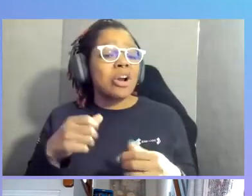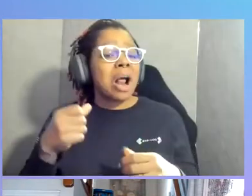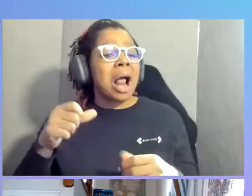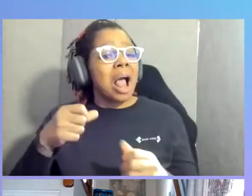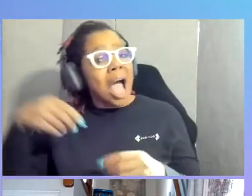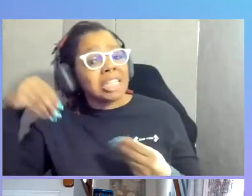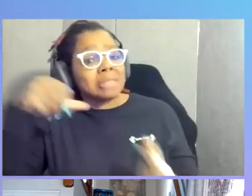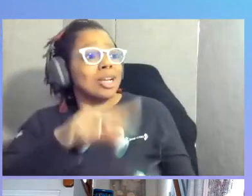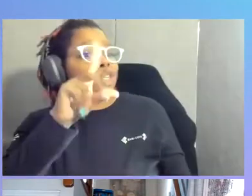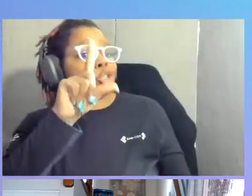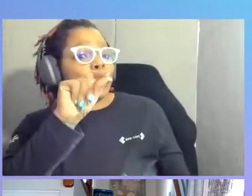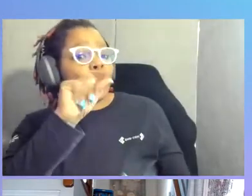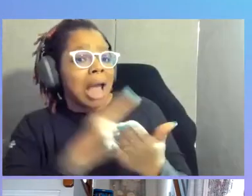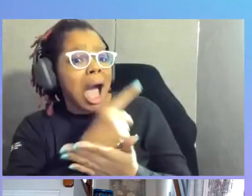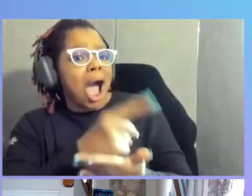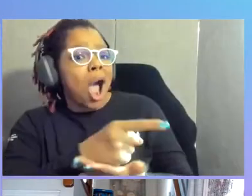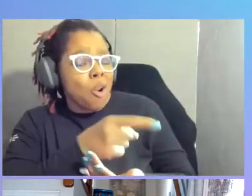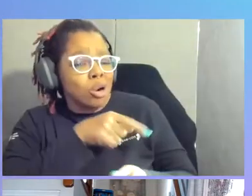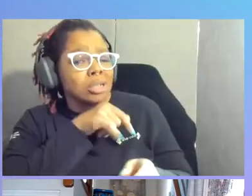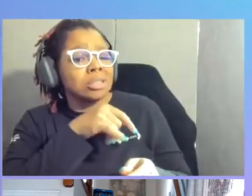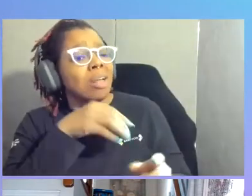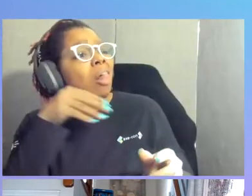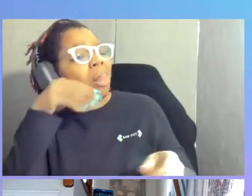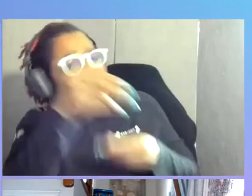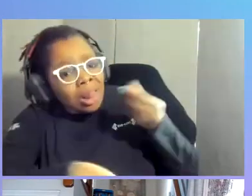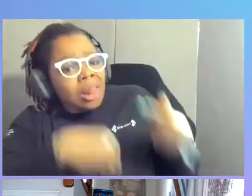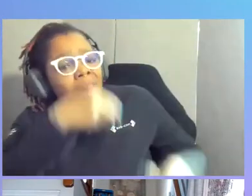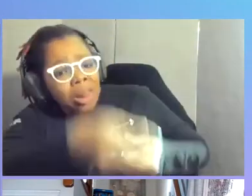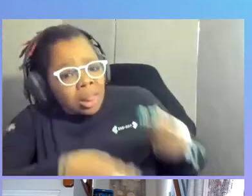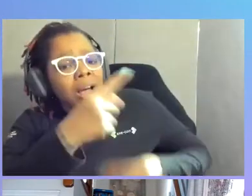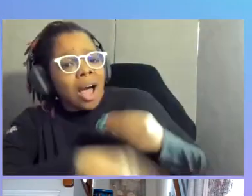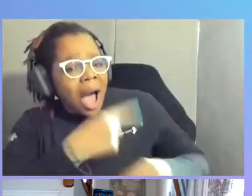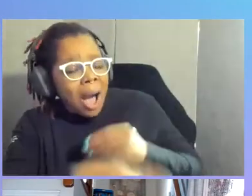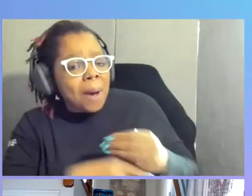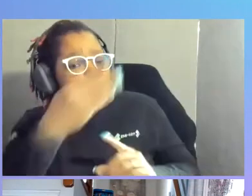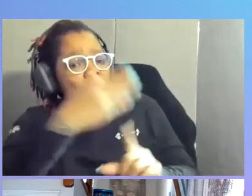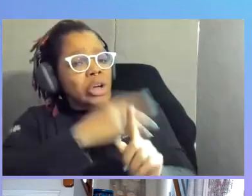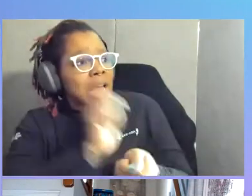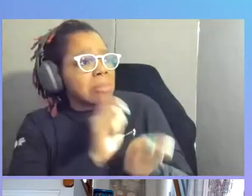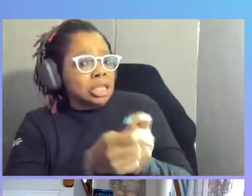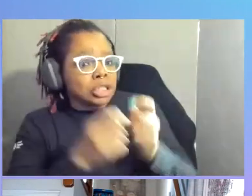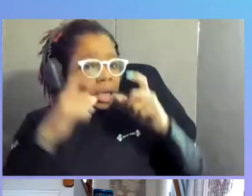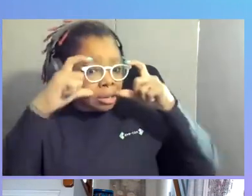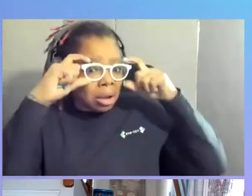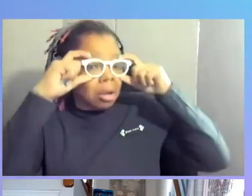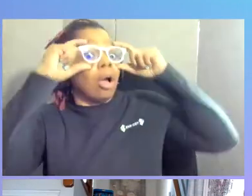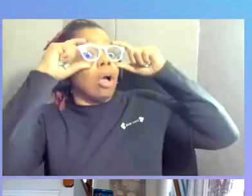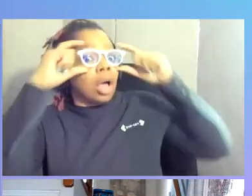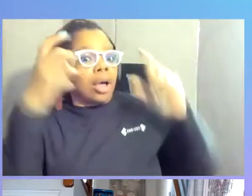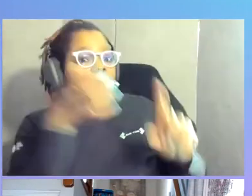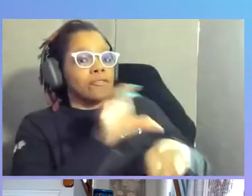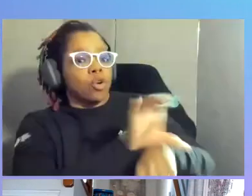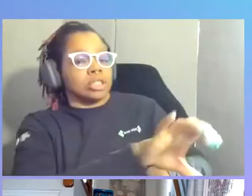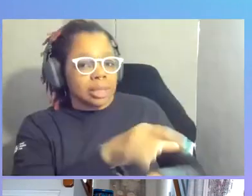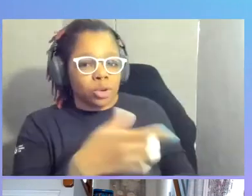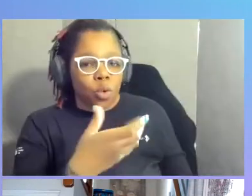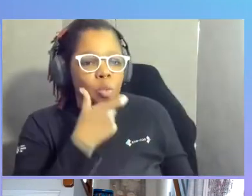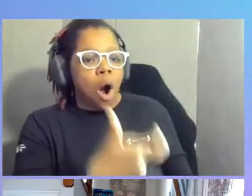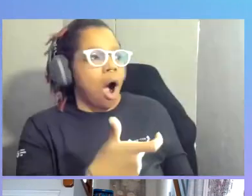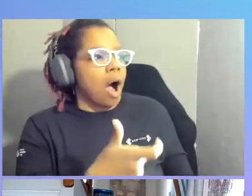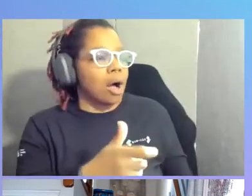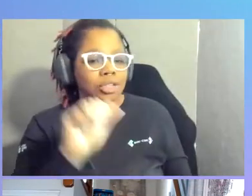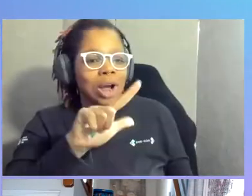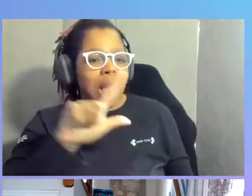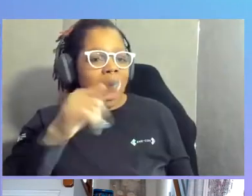about why climate change was real and pulled out charts and, propped open their eyes like one of those torture films that made them watch the Al